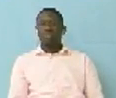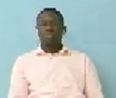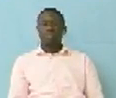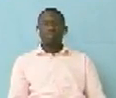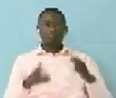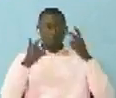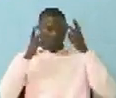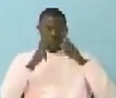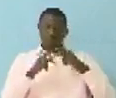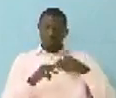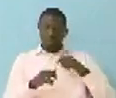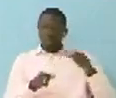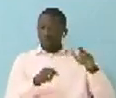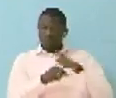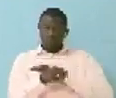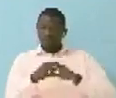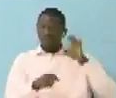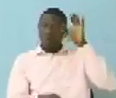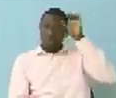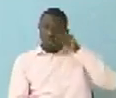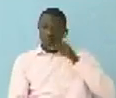Council, I fully understood you.